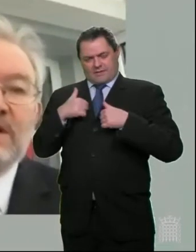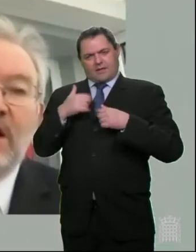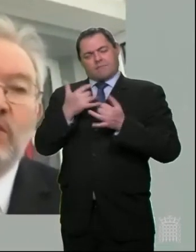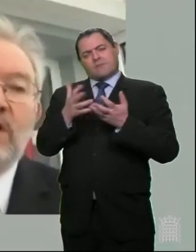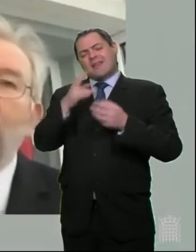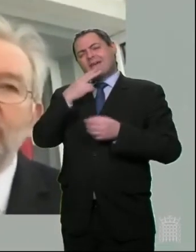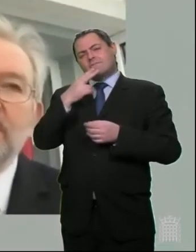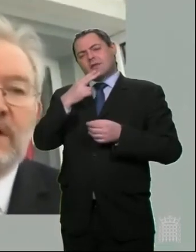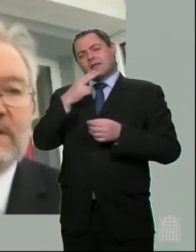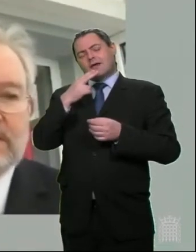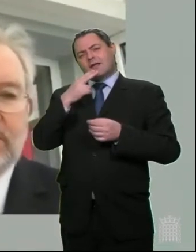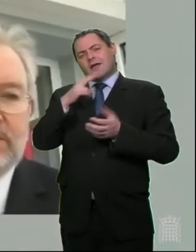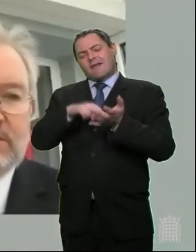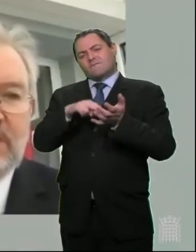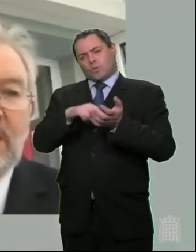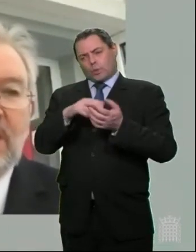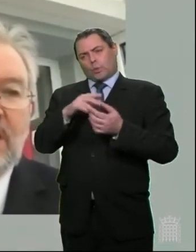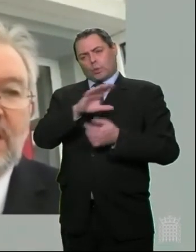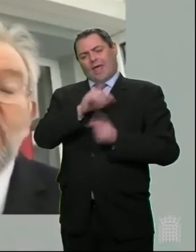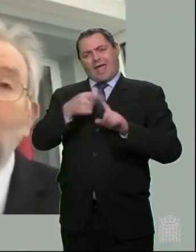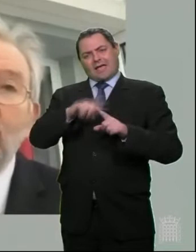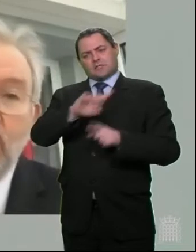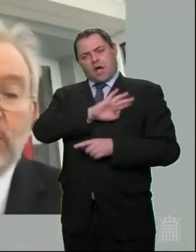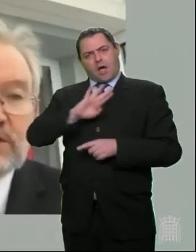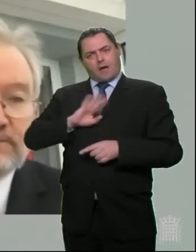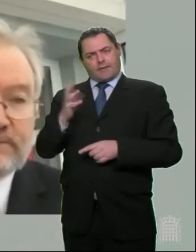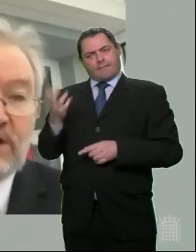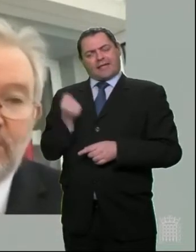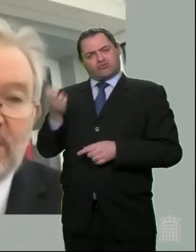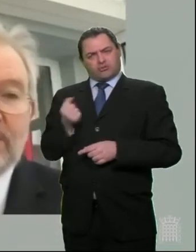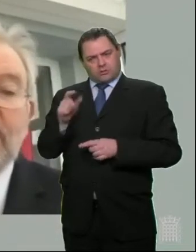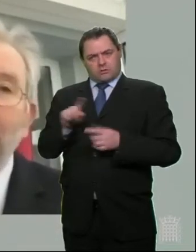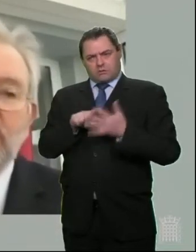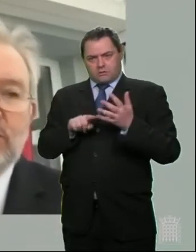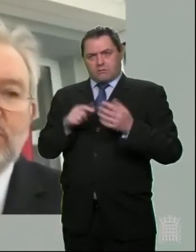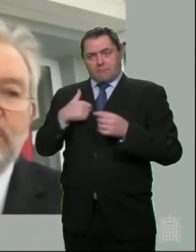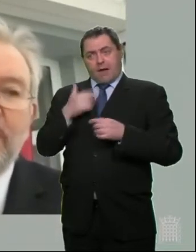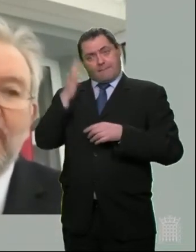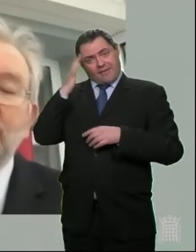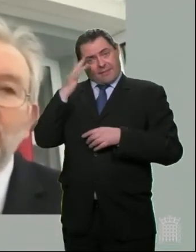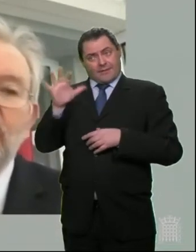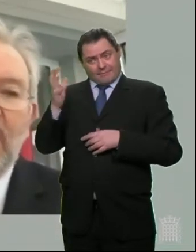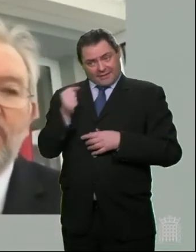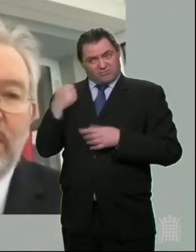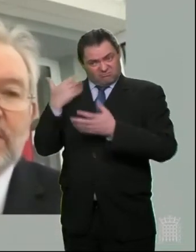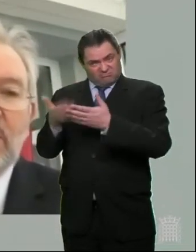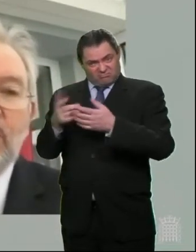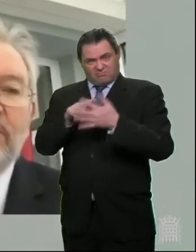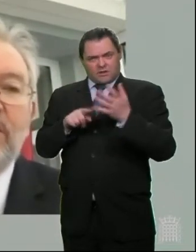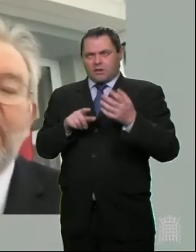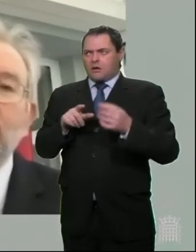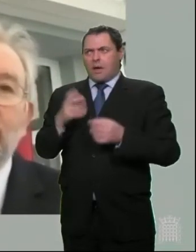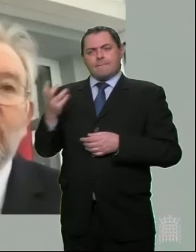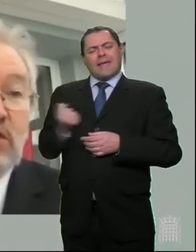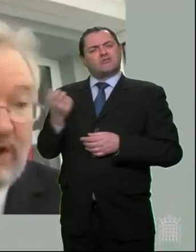veterans network operates in my constituency. I know they would agree that a pension should be paid at the UK rate